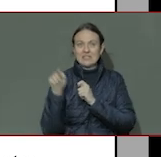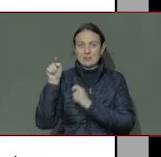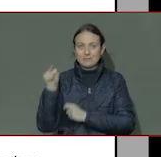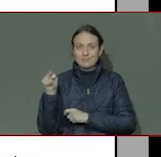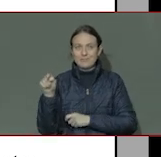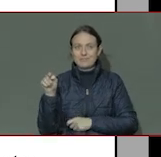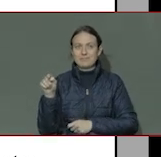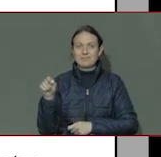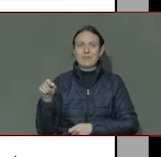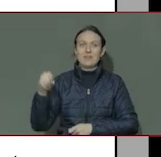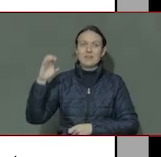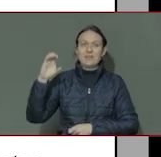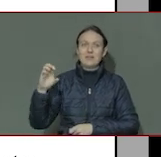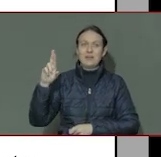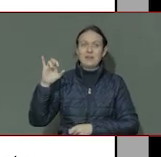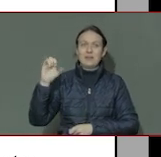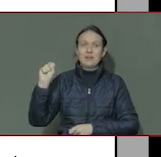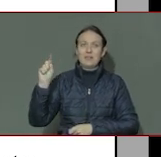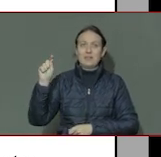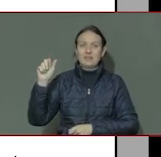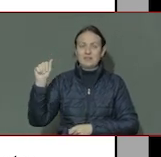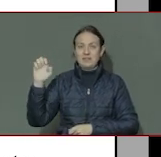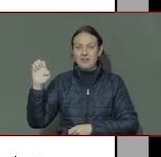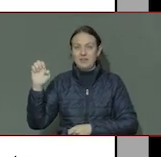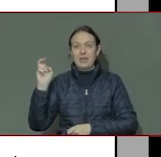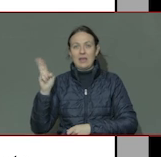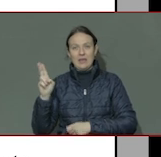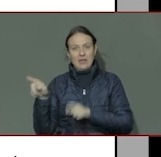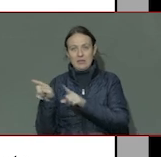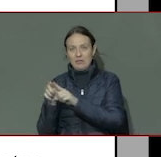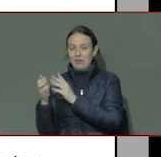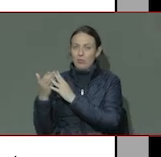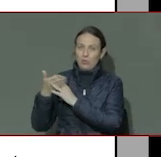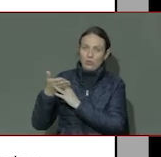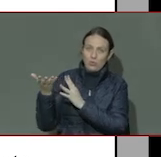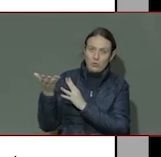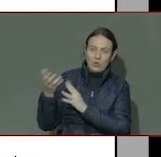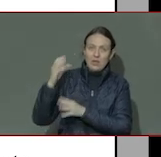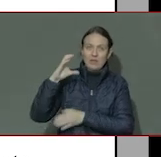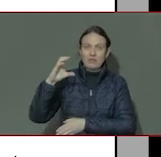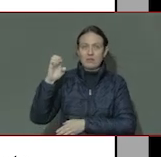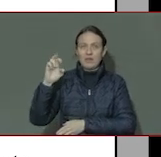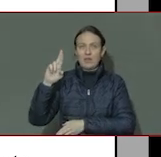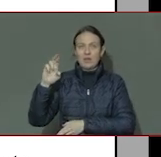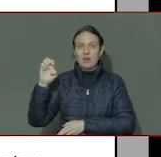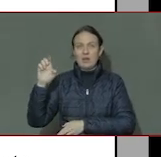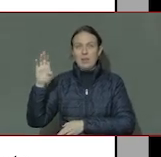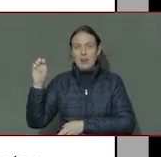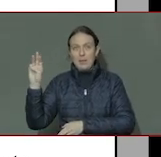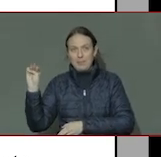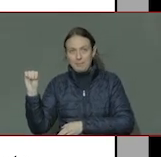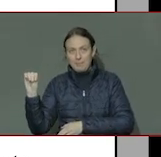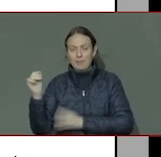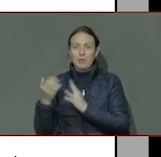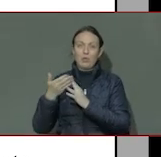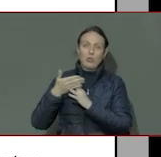crista. And then, of course, to the same cerebellum, same thing we are going to say, it's going to go to the skeletal muscles.